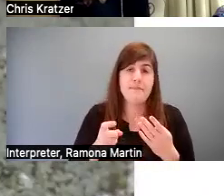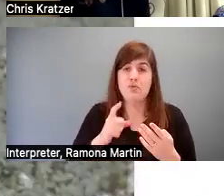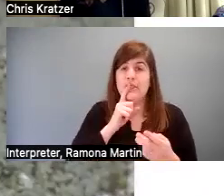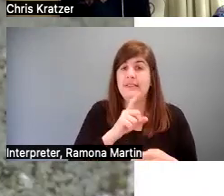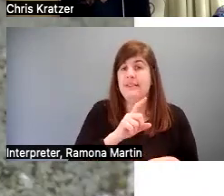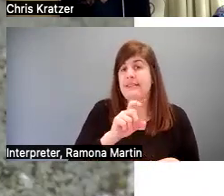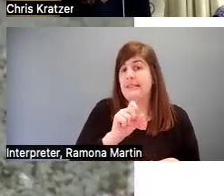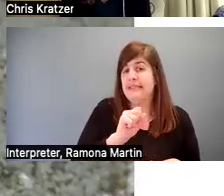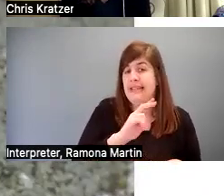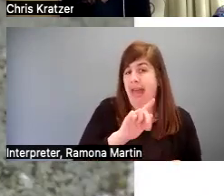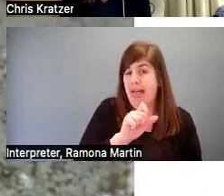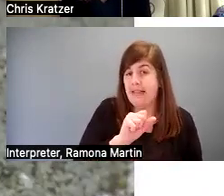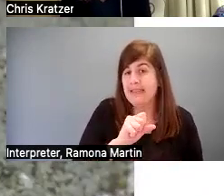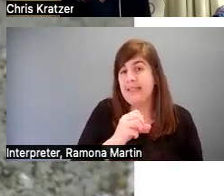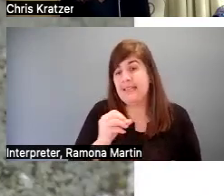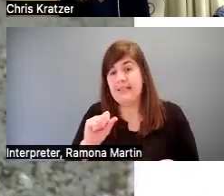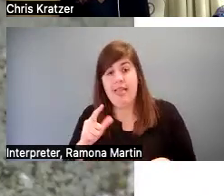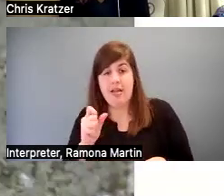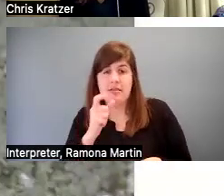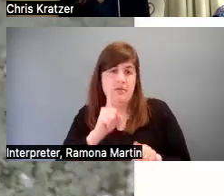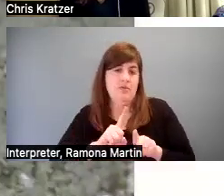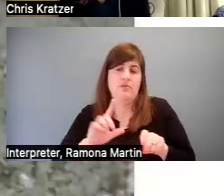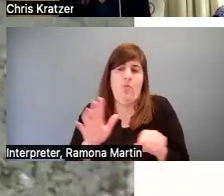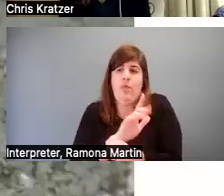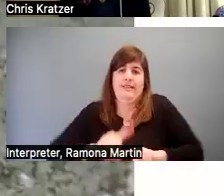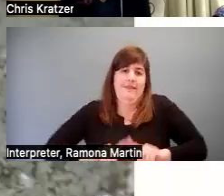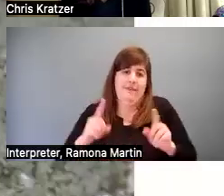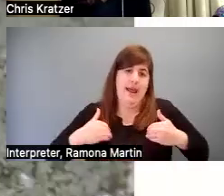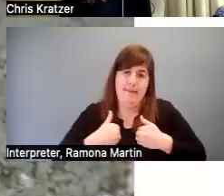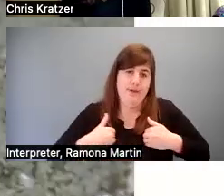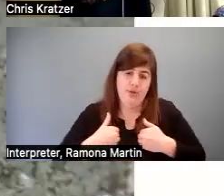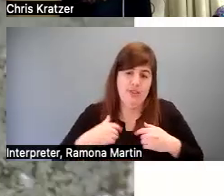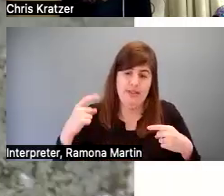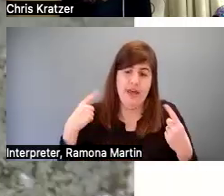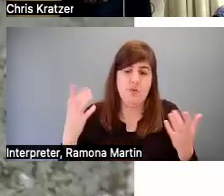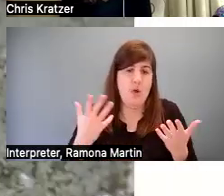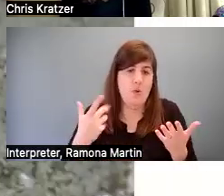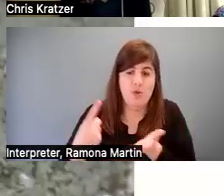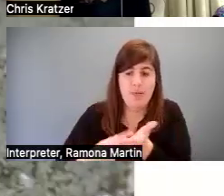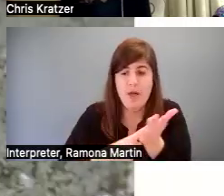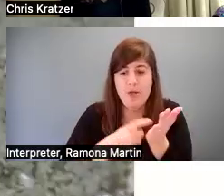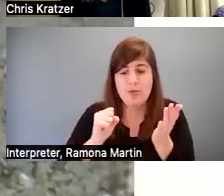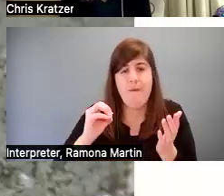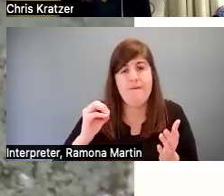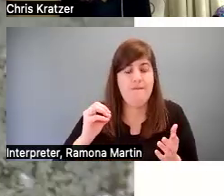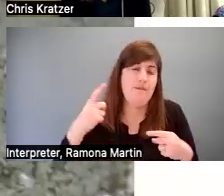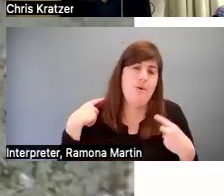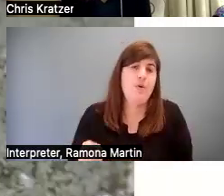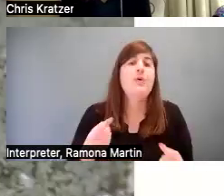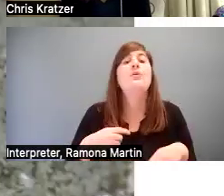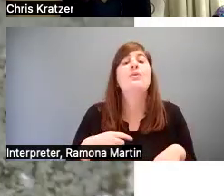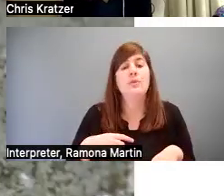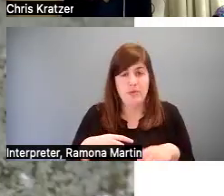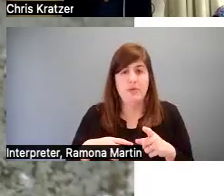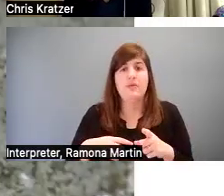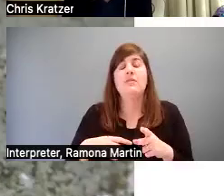animals uh, than all of the other bugs we've talked about so far. A slug has more in common with a squid than it has